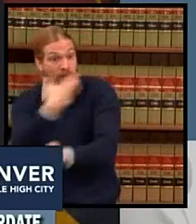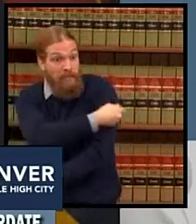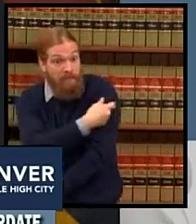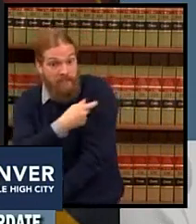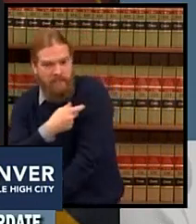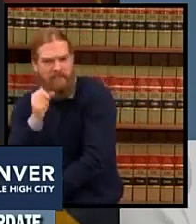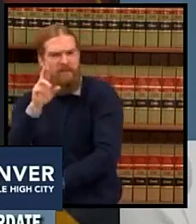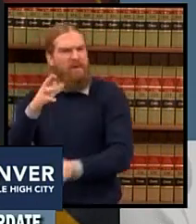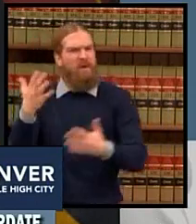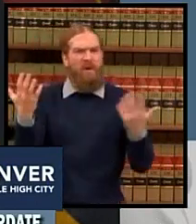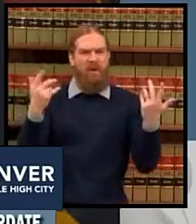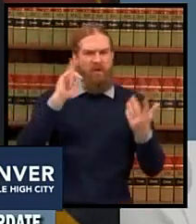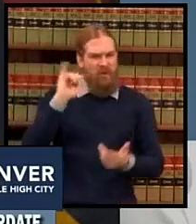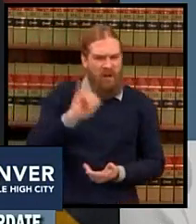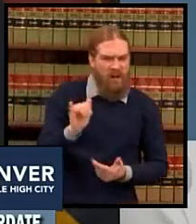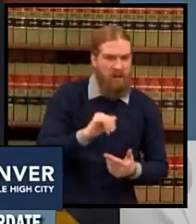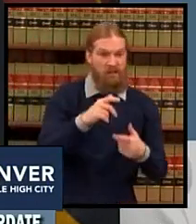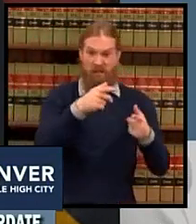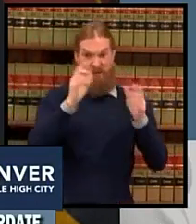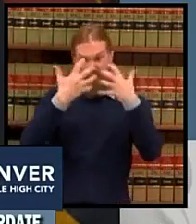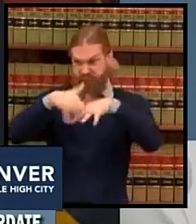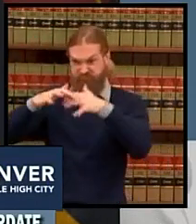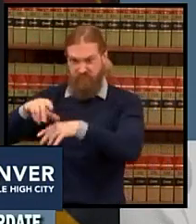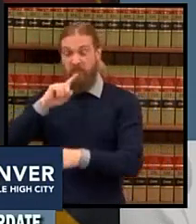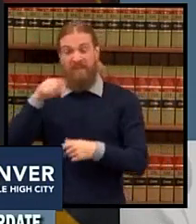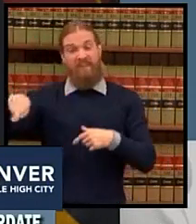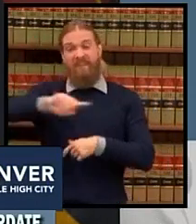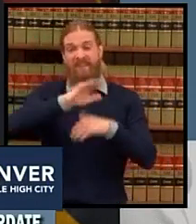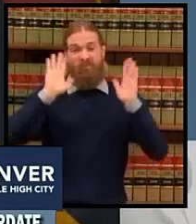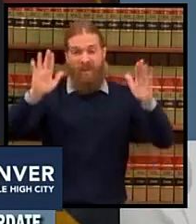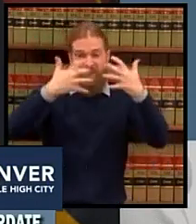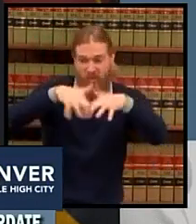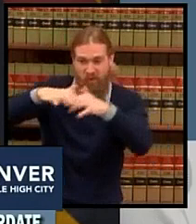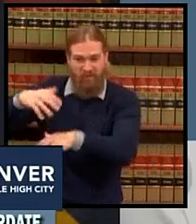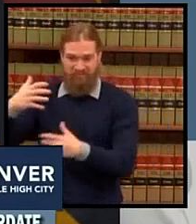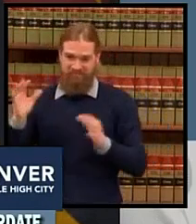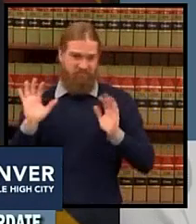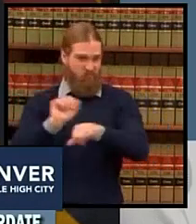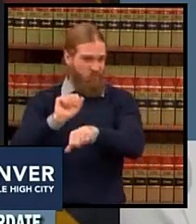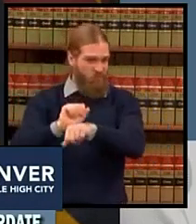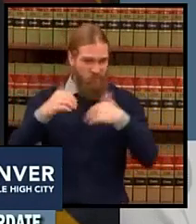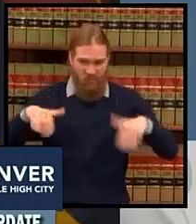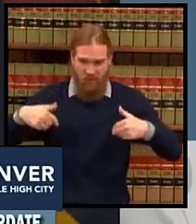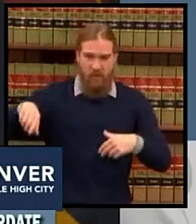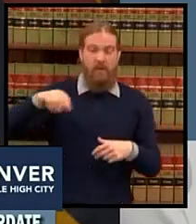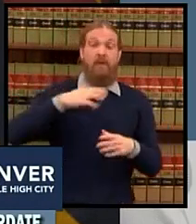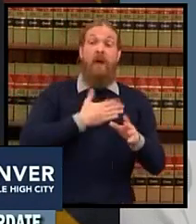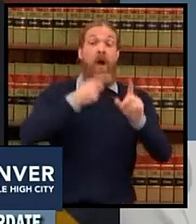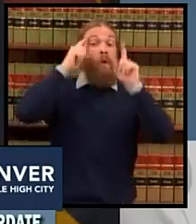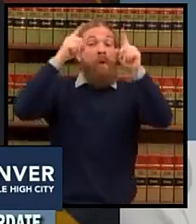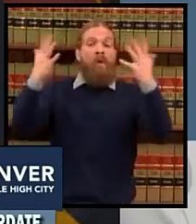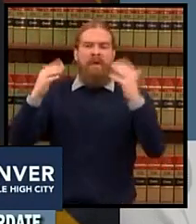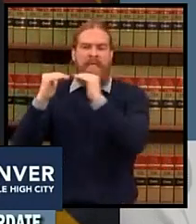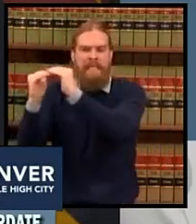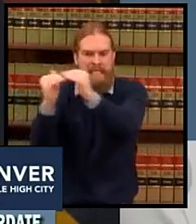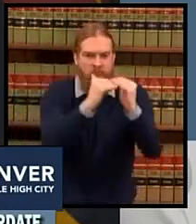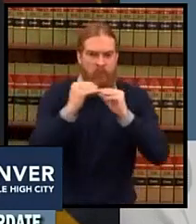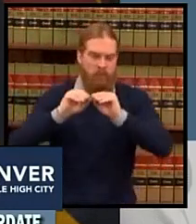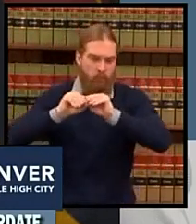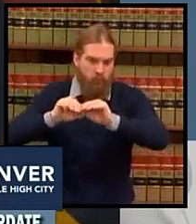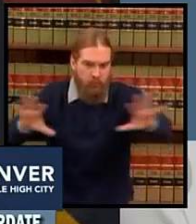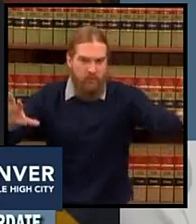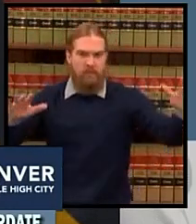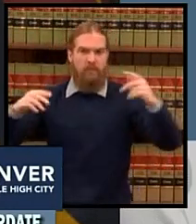having a city-wide, equity-based vaccination distribution plan that is sustainable. That takes a little bit more time